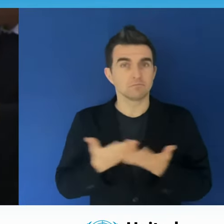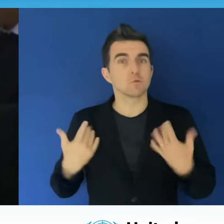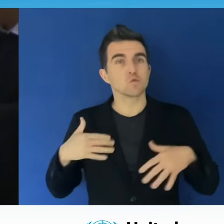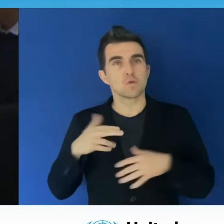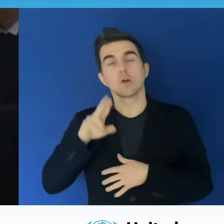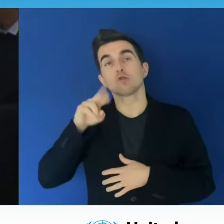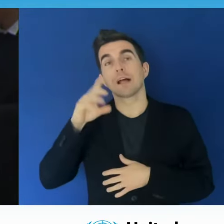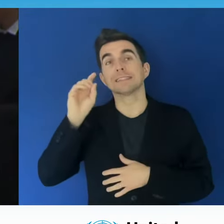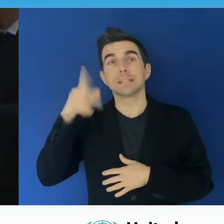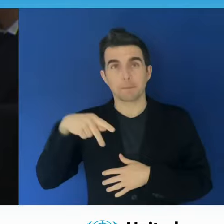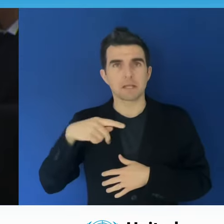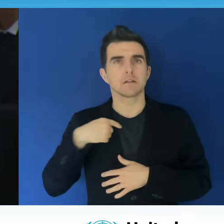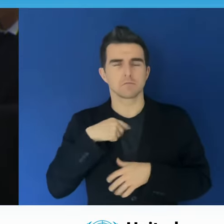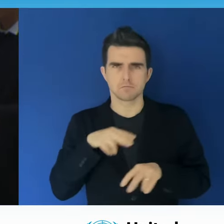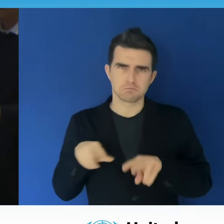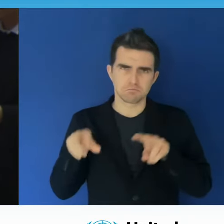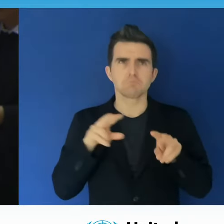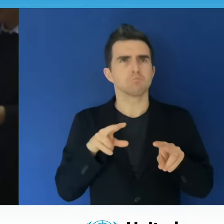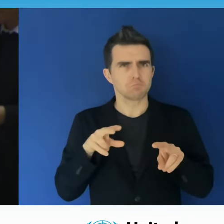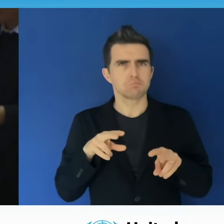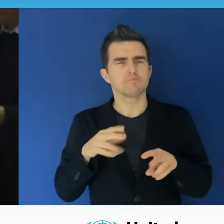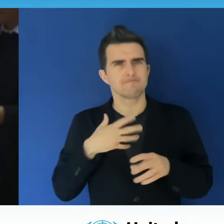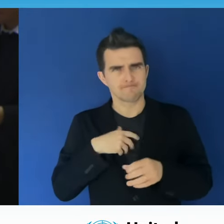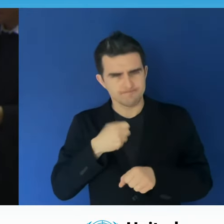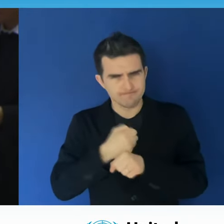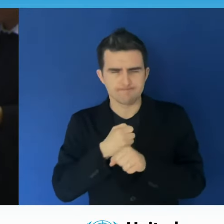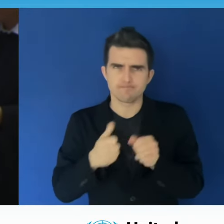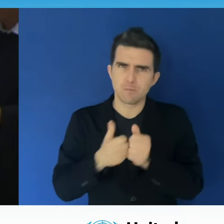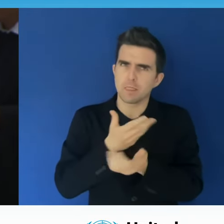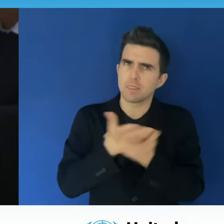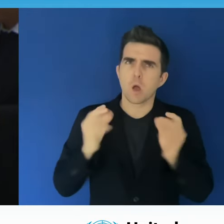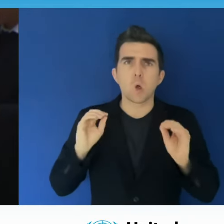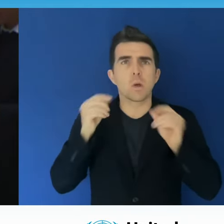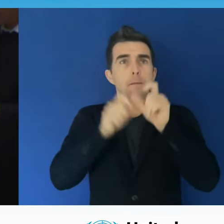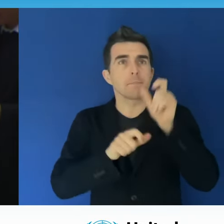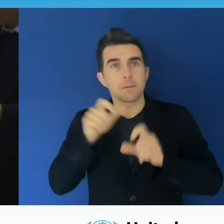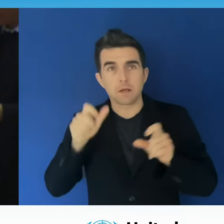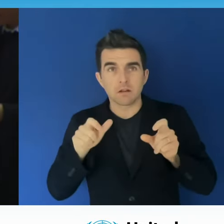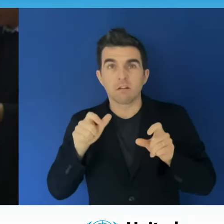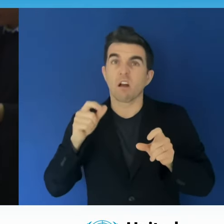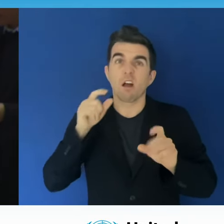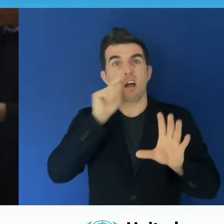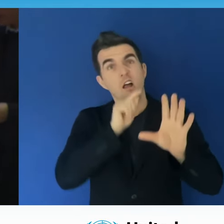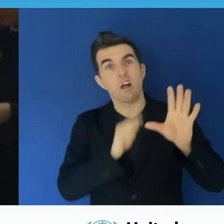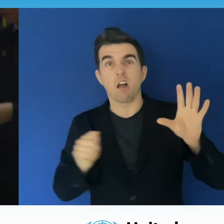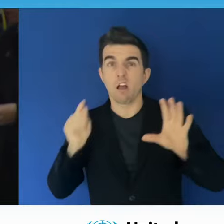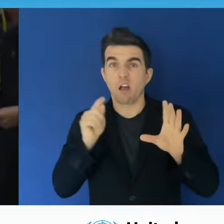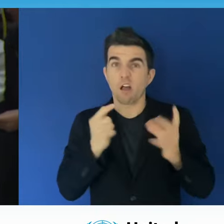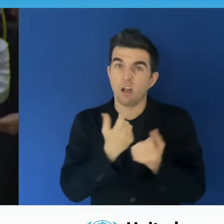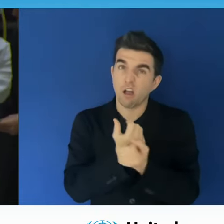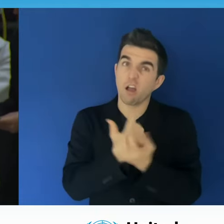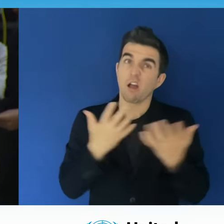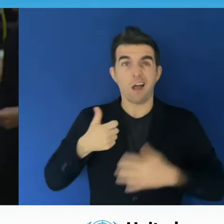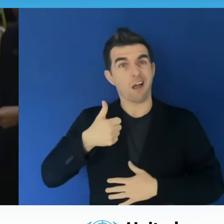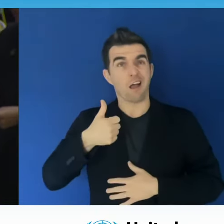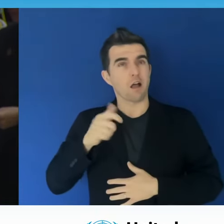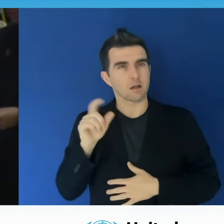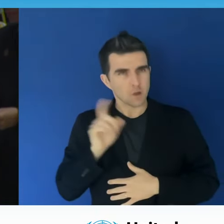really represent the talent, ideas, skills, and rights to sustainable development.